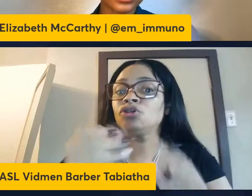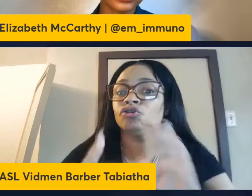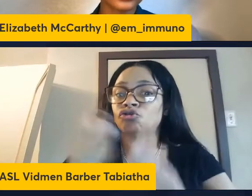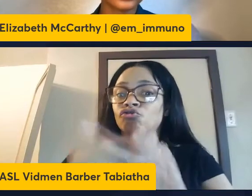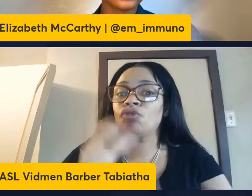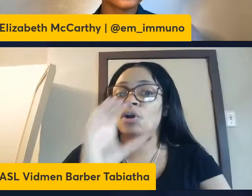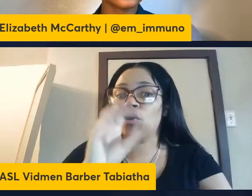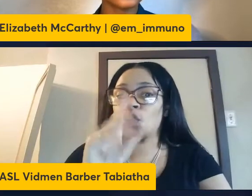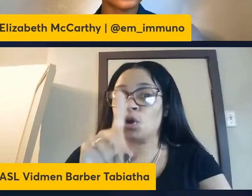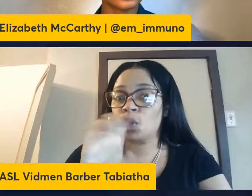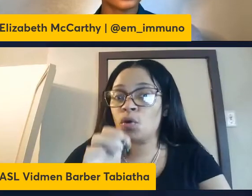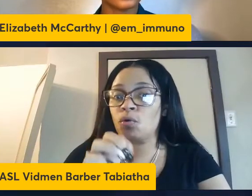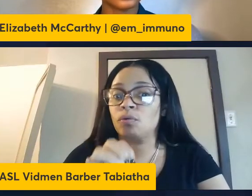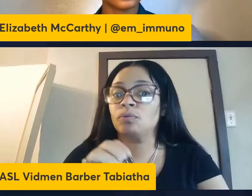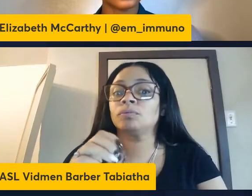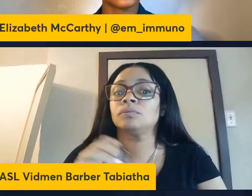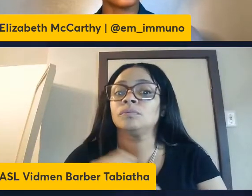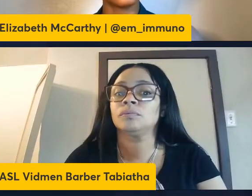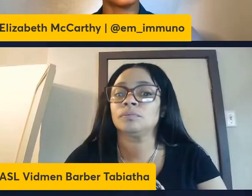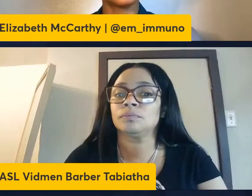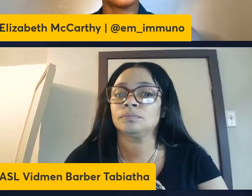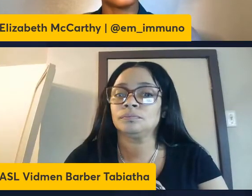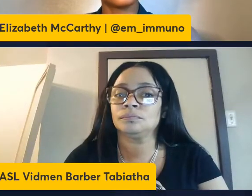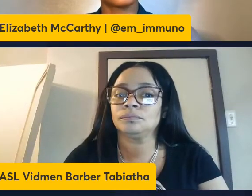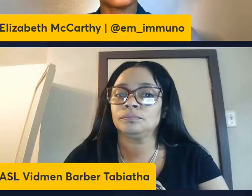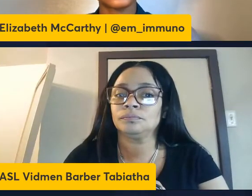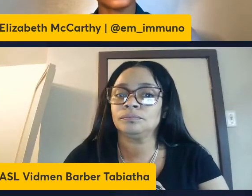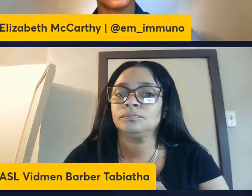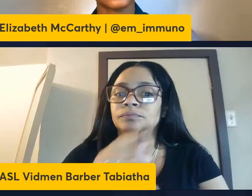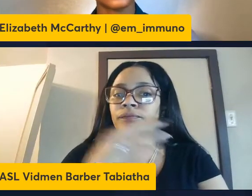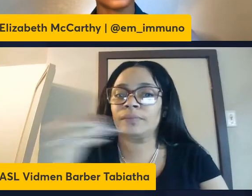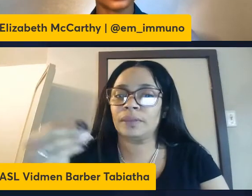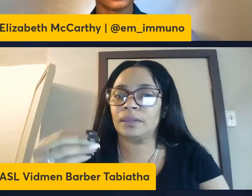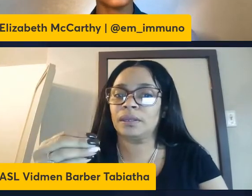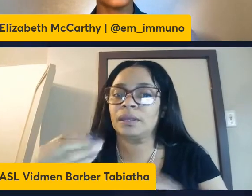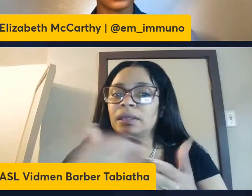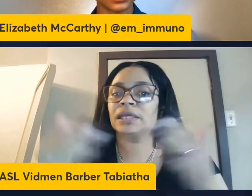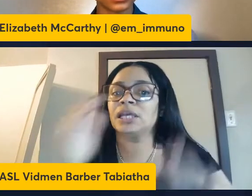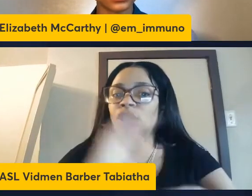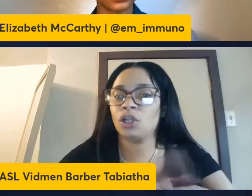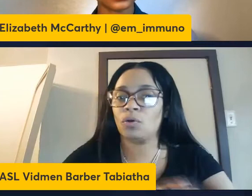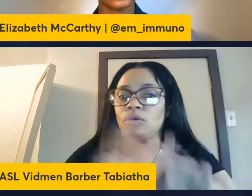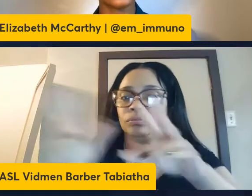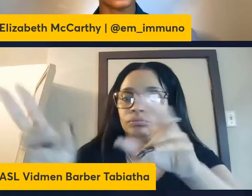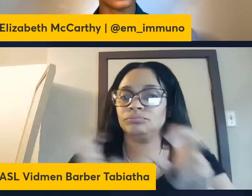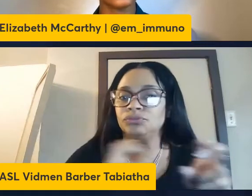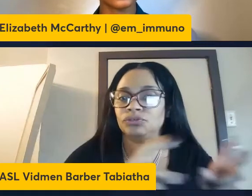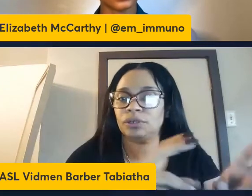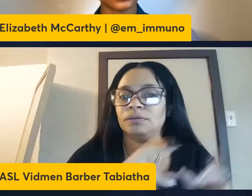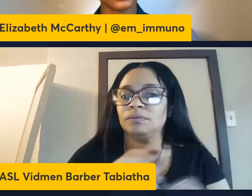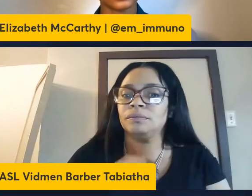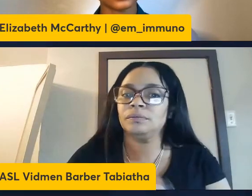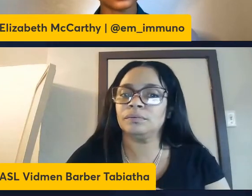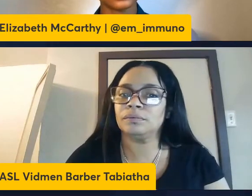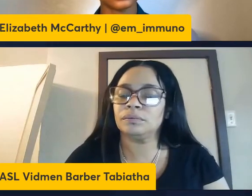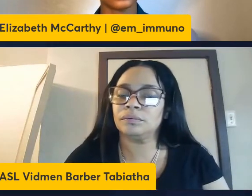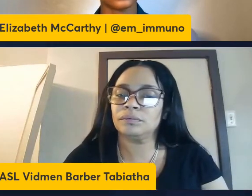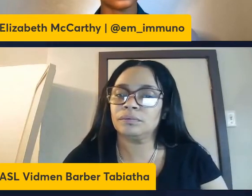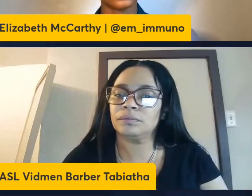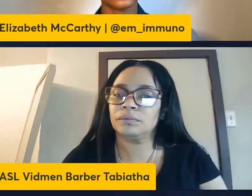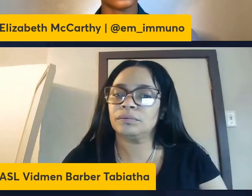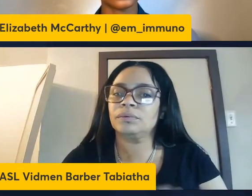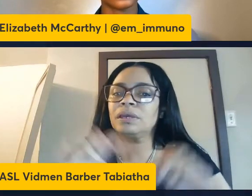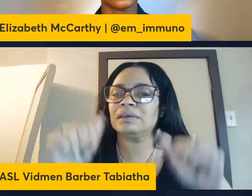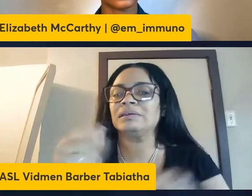code that is Python code and execute commands and things on your terminal. But it could